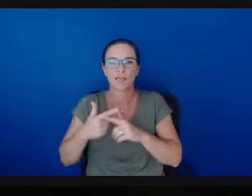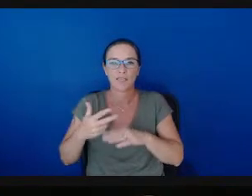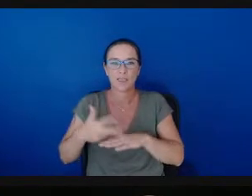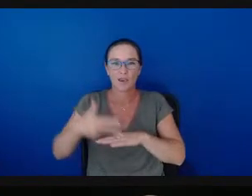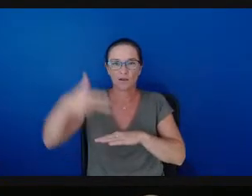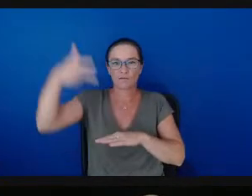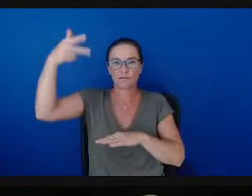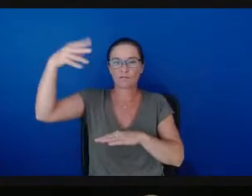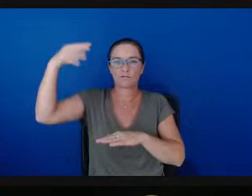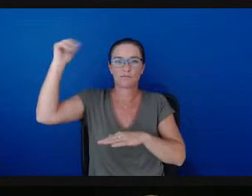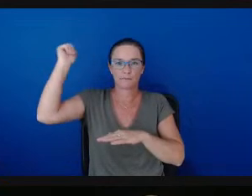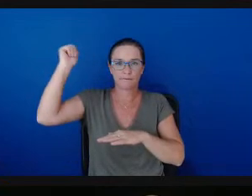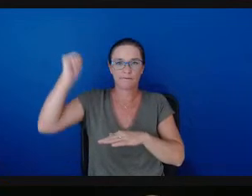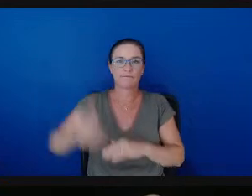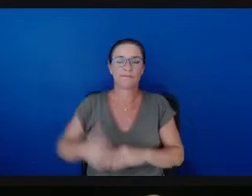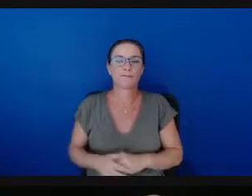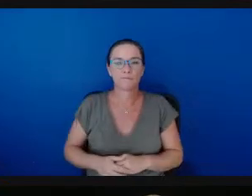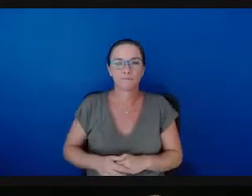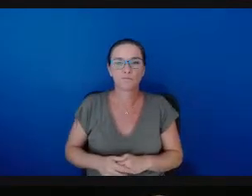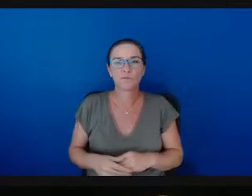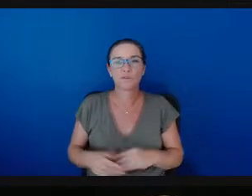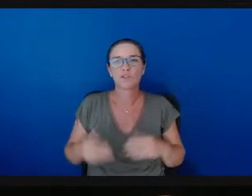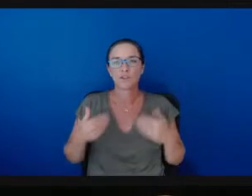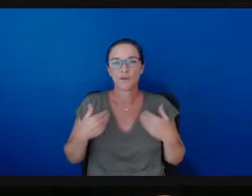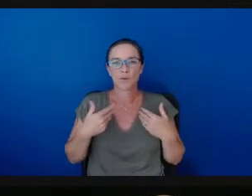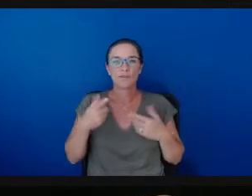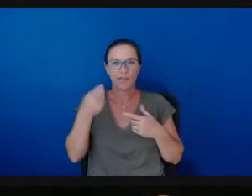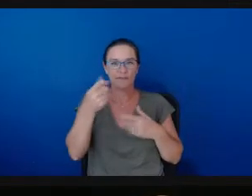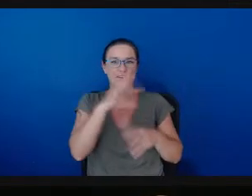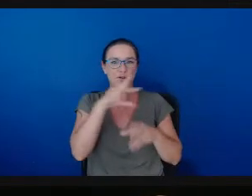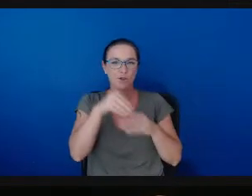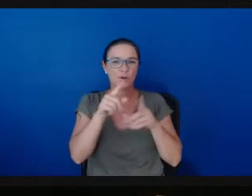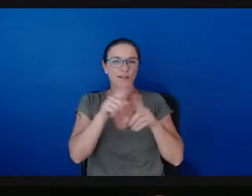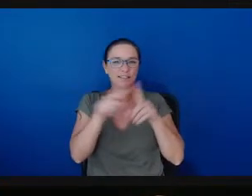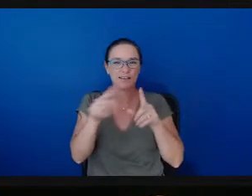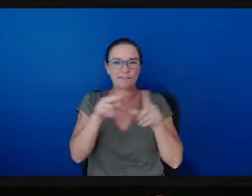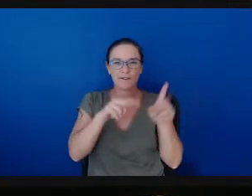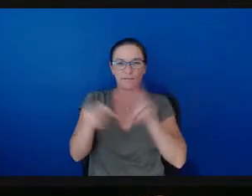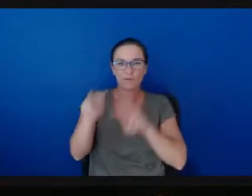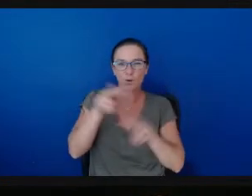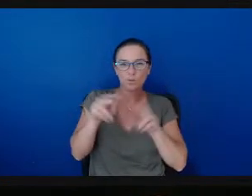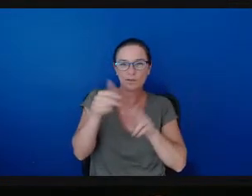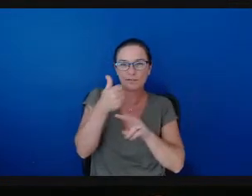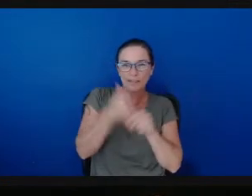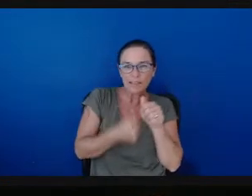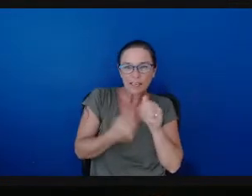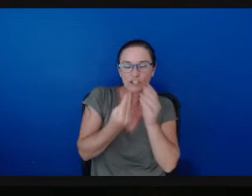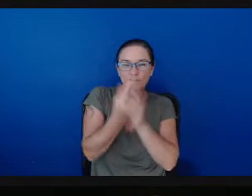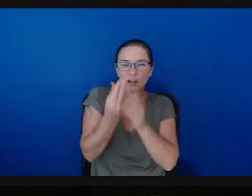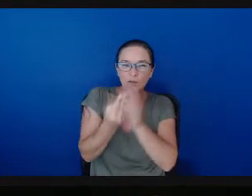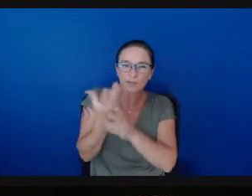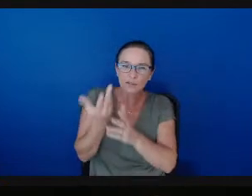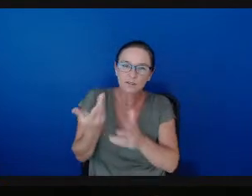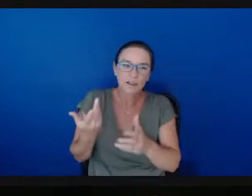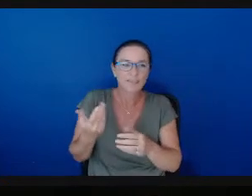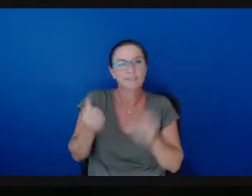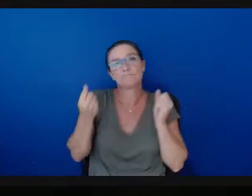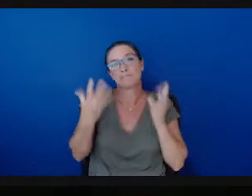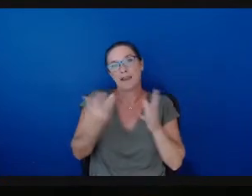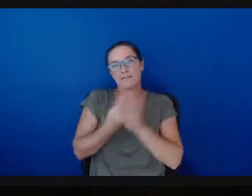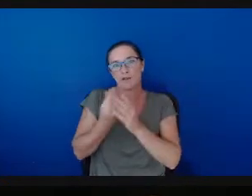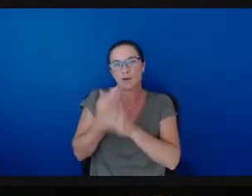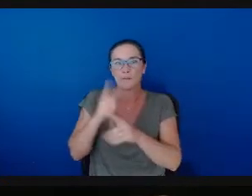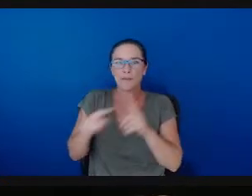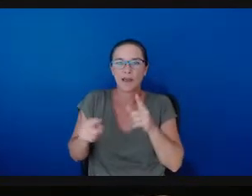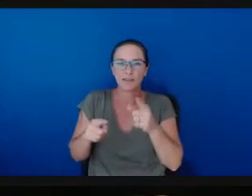from there. So they have included different views of each individual fountain. Not every single one, there's too many, but a few of the ones